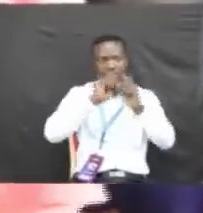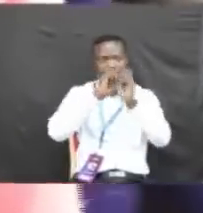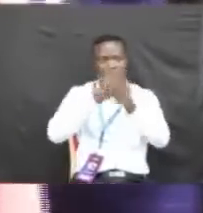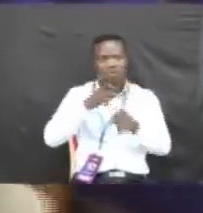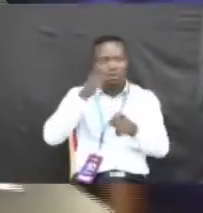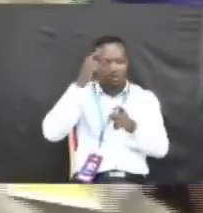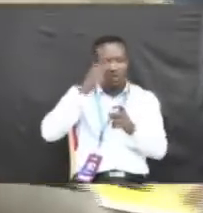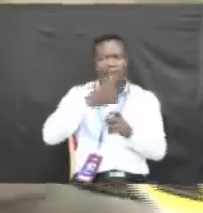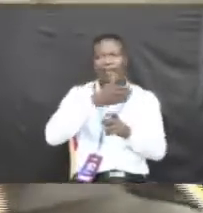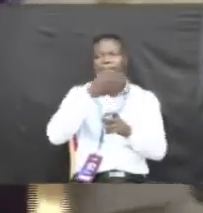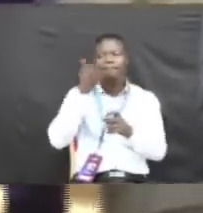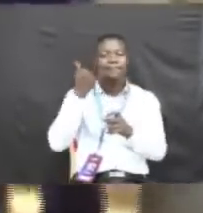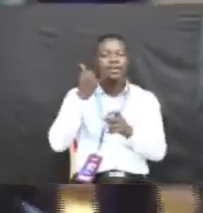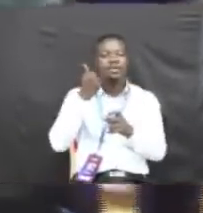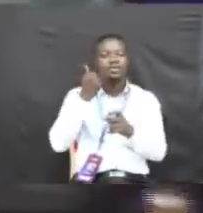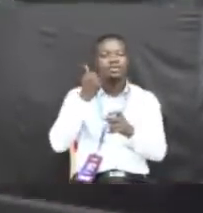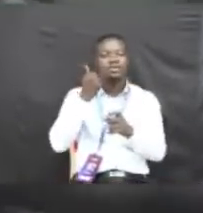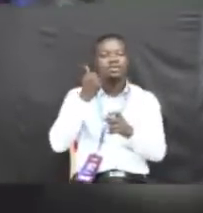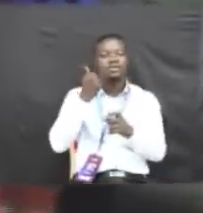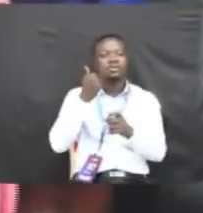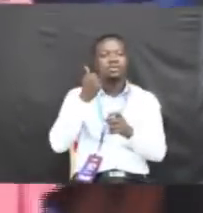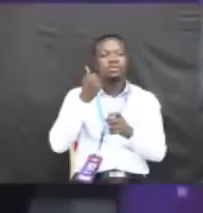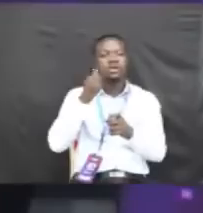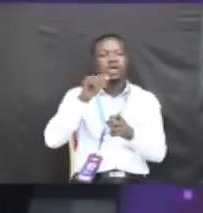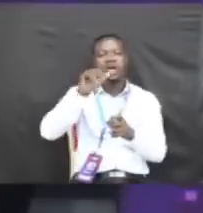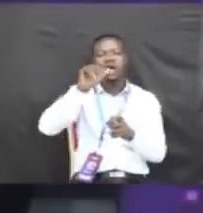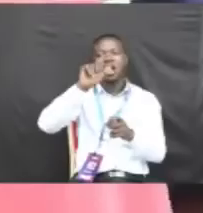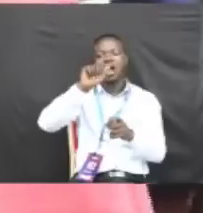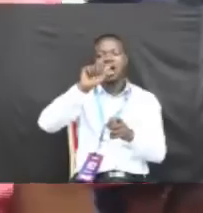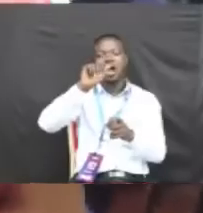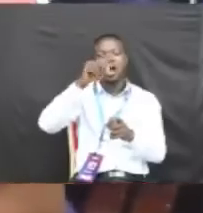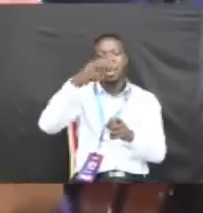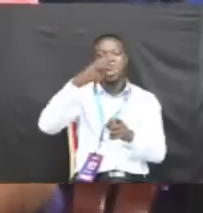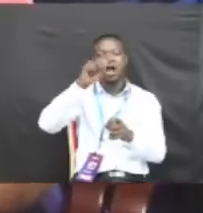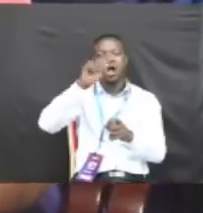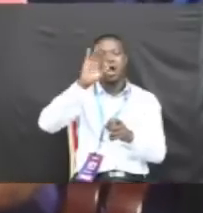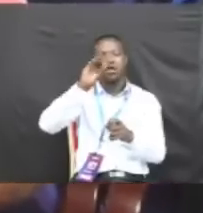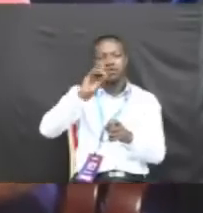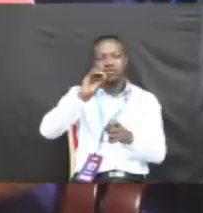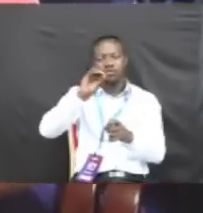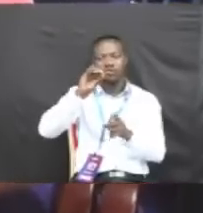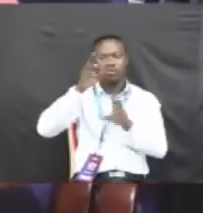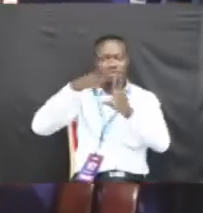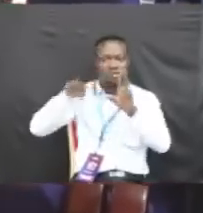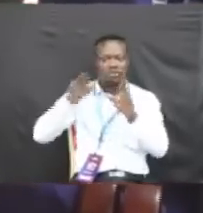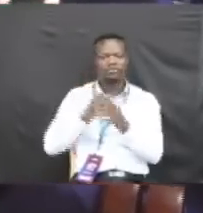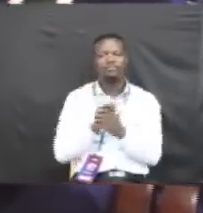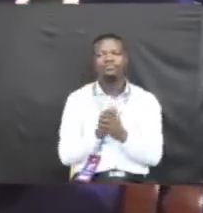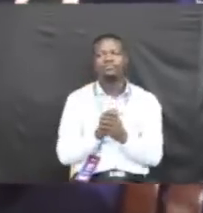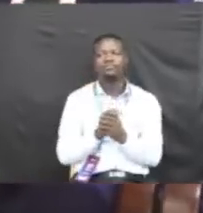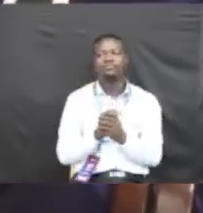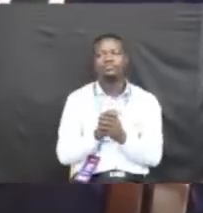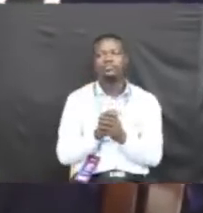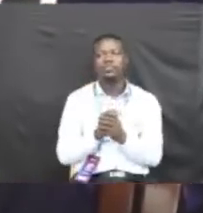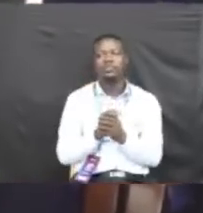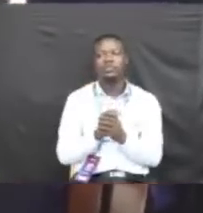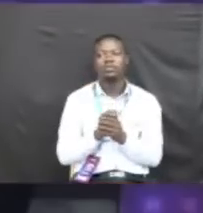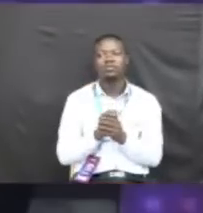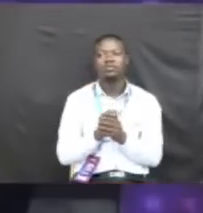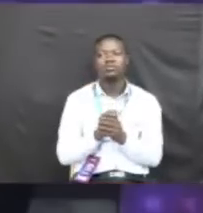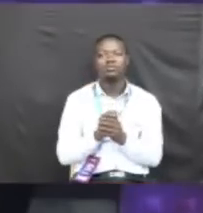the raw best candidates for Aafur region. Let's clap for our brother.